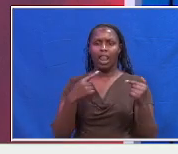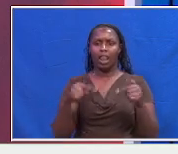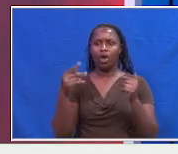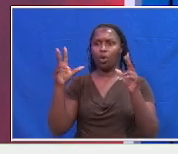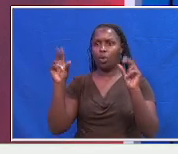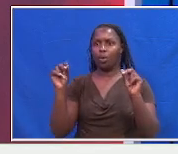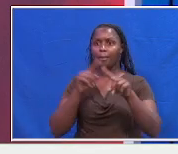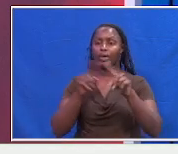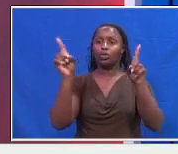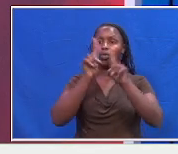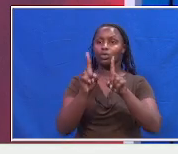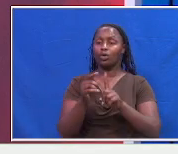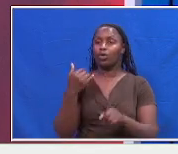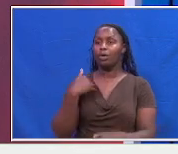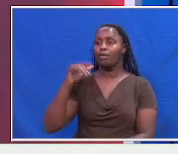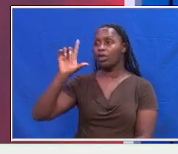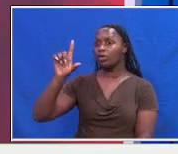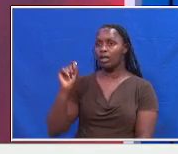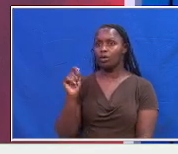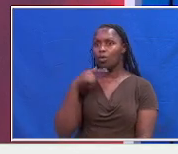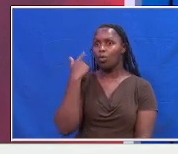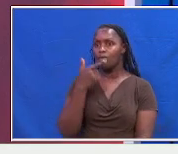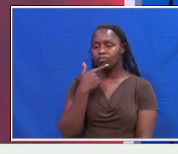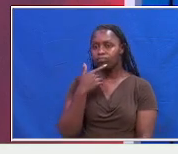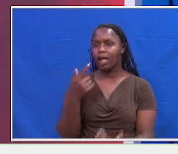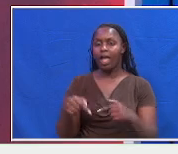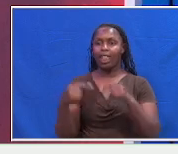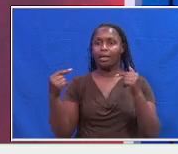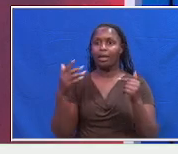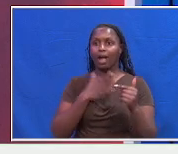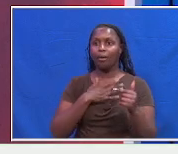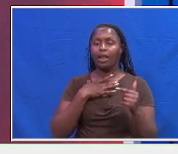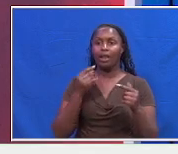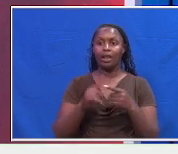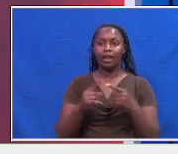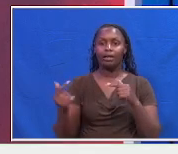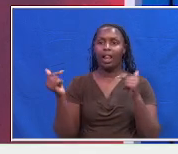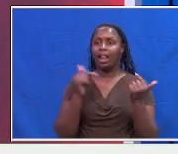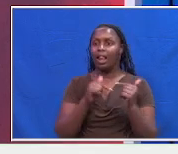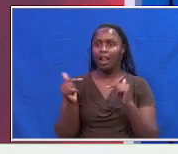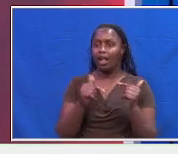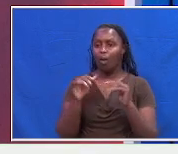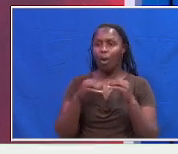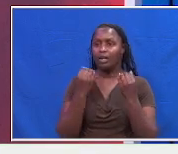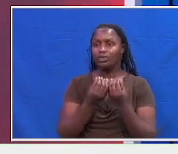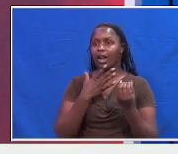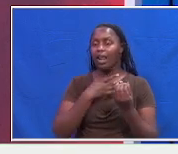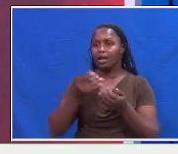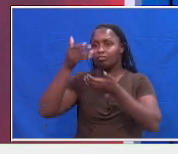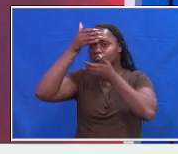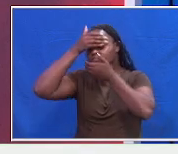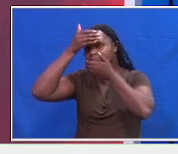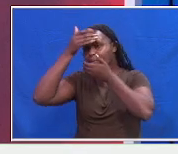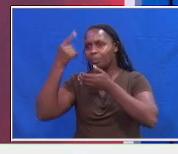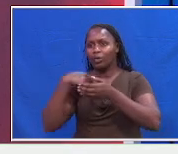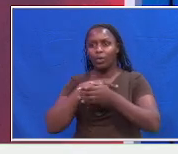deterrent that those who are our enemies, including such terror organizations as Al-Shabaab, will think twice when we